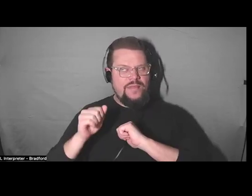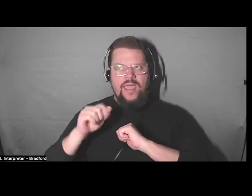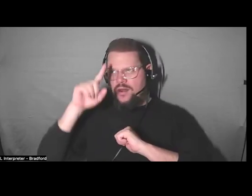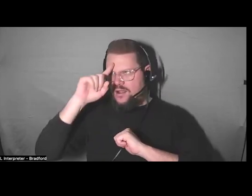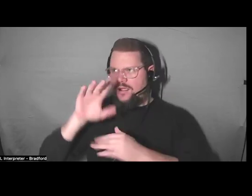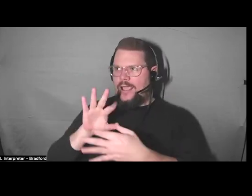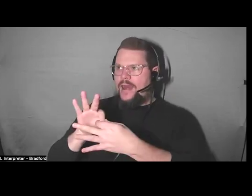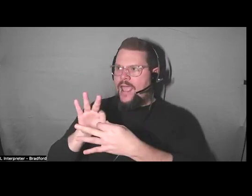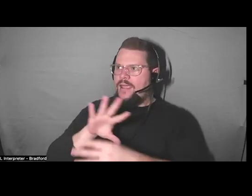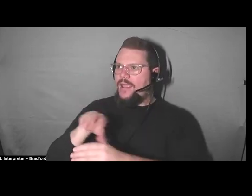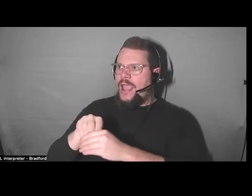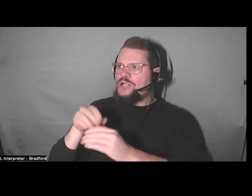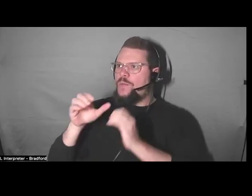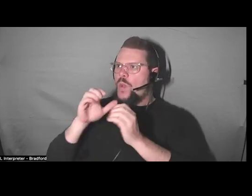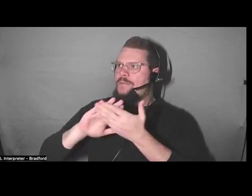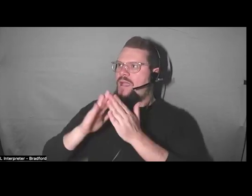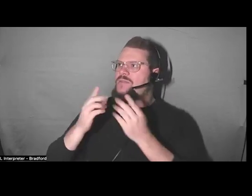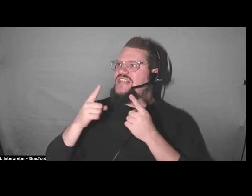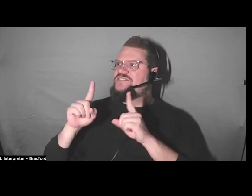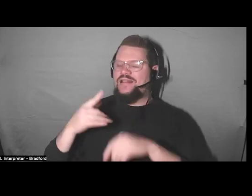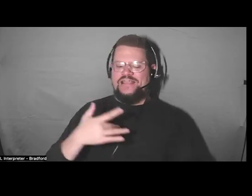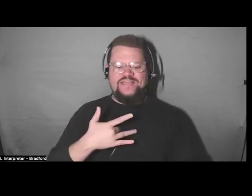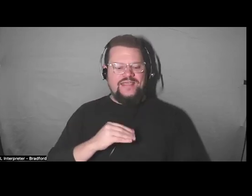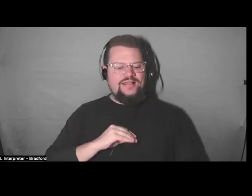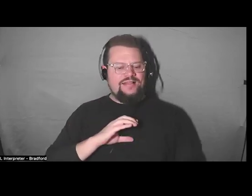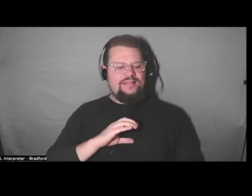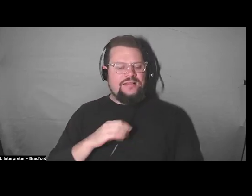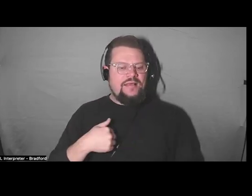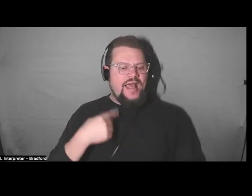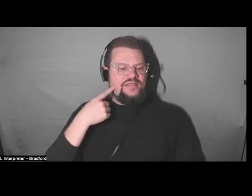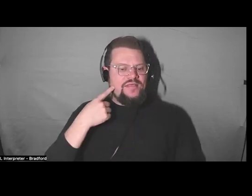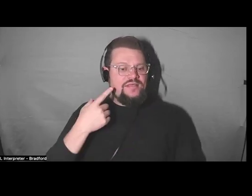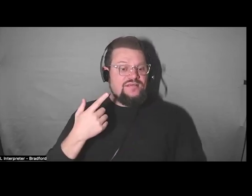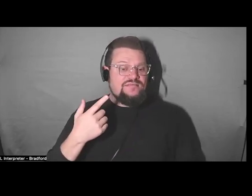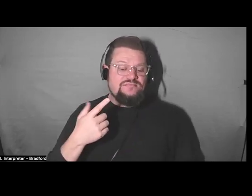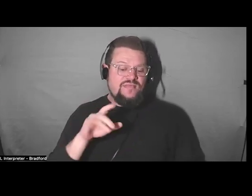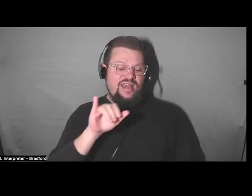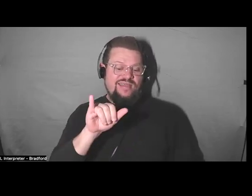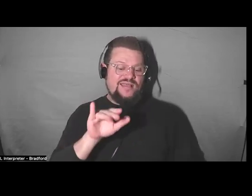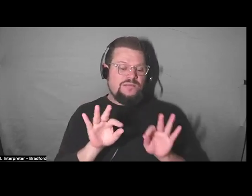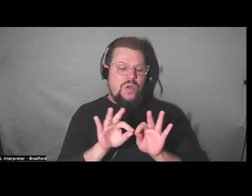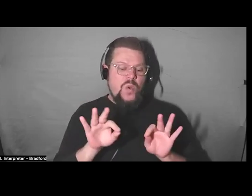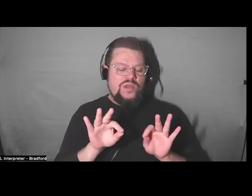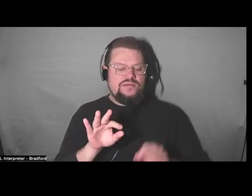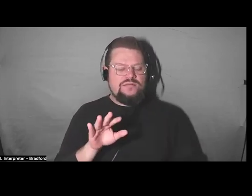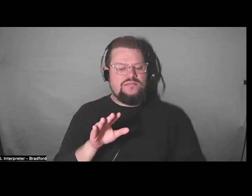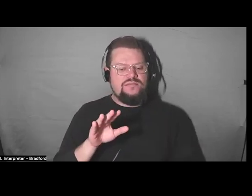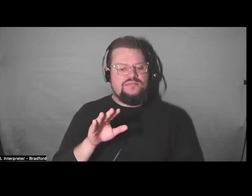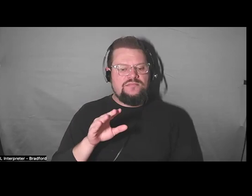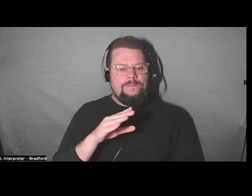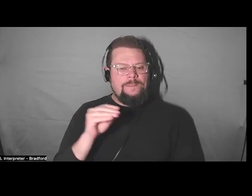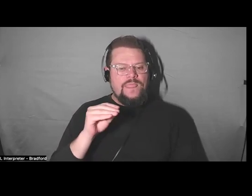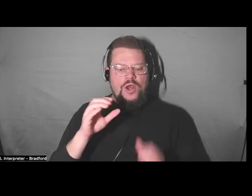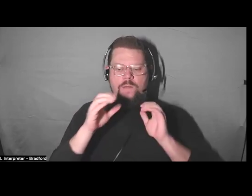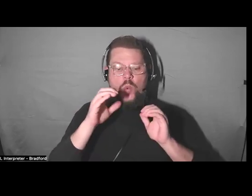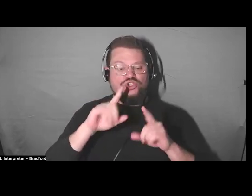and communicate and be successful and feel successful. And I think that also is really, really important. What is communication about? It's about